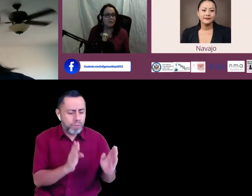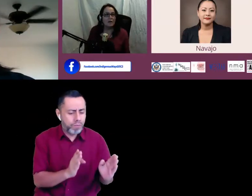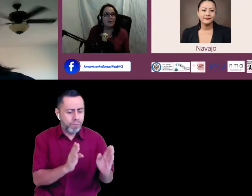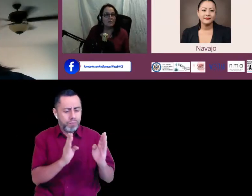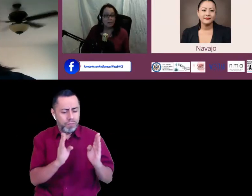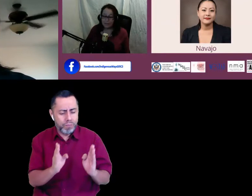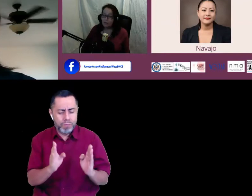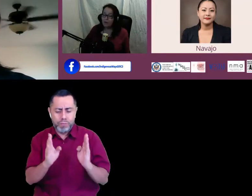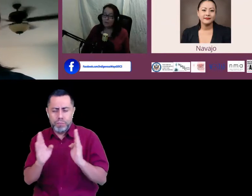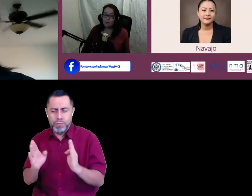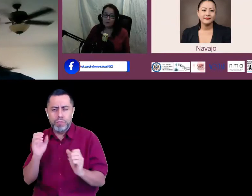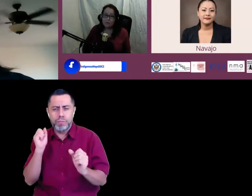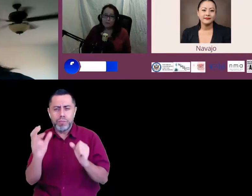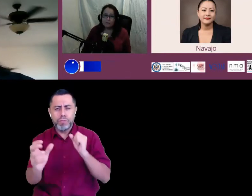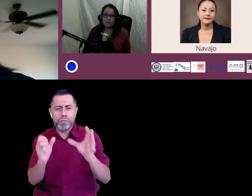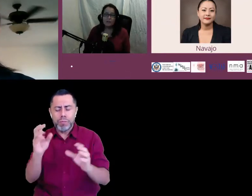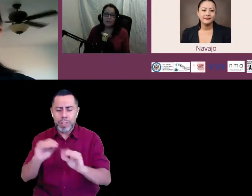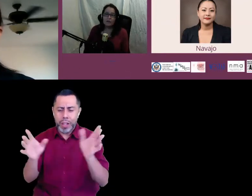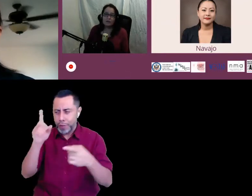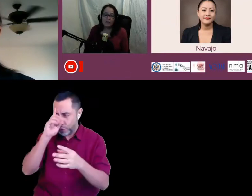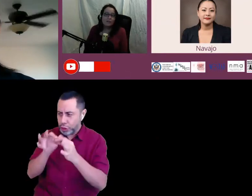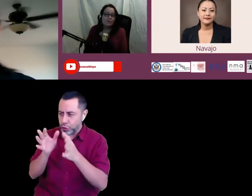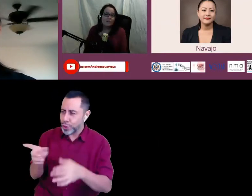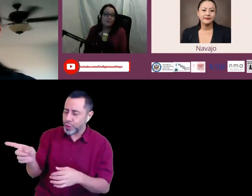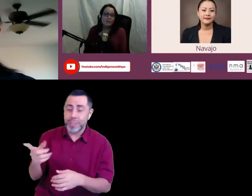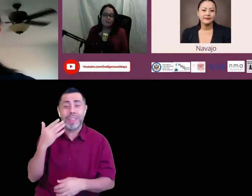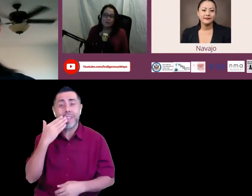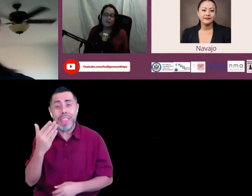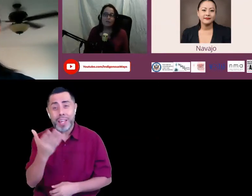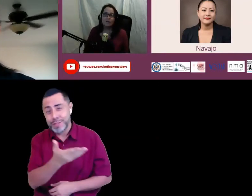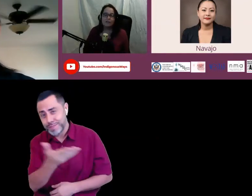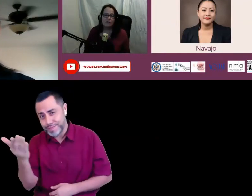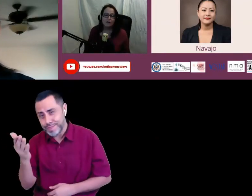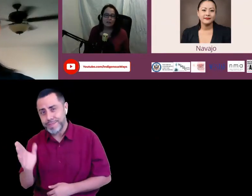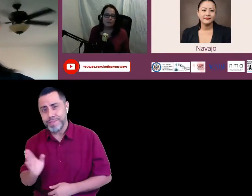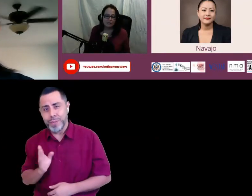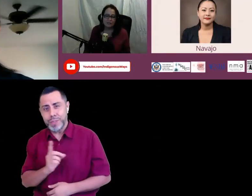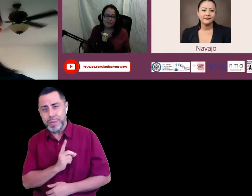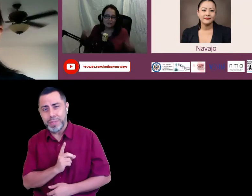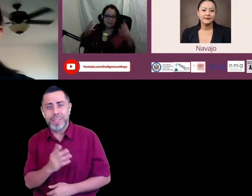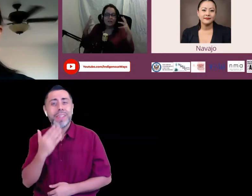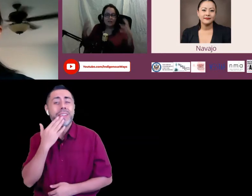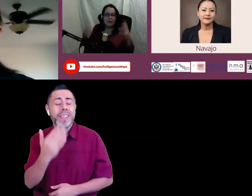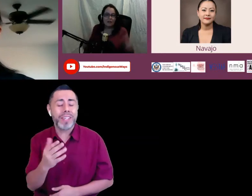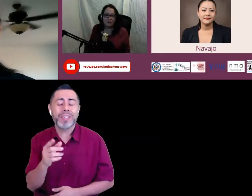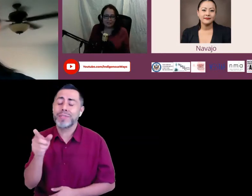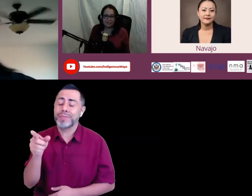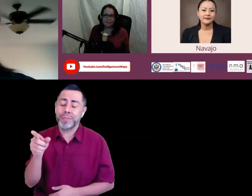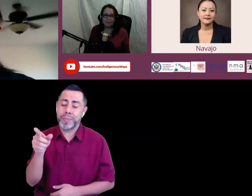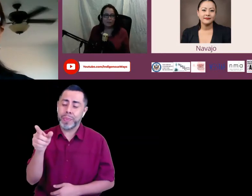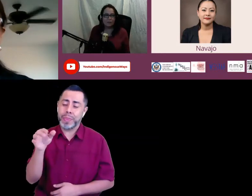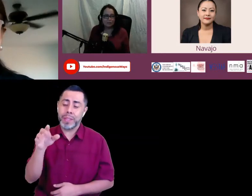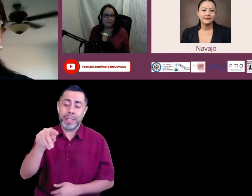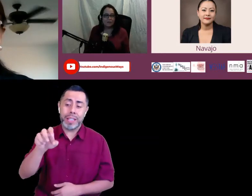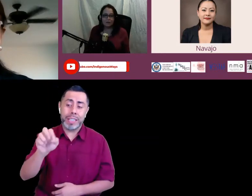So thank you, our board members. Thank you, Terry, for working with us on making this very